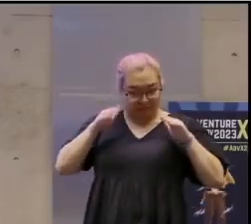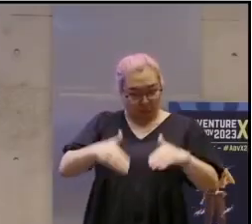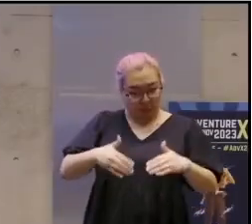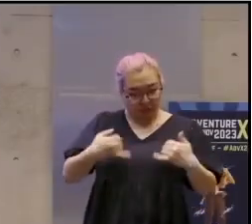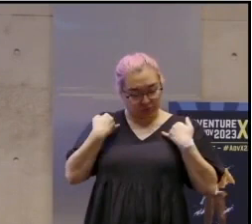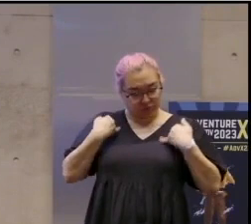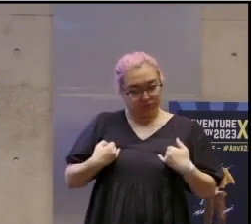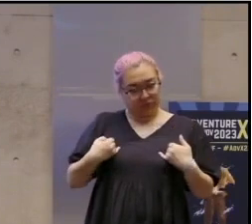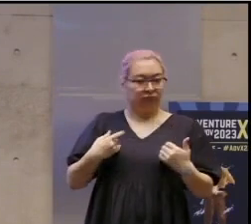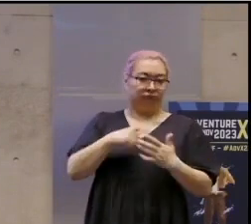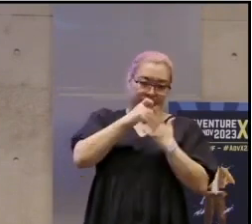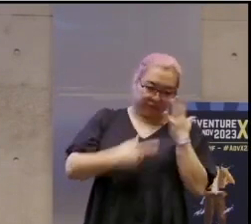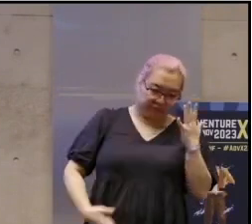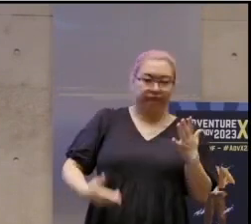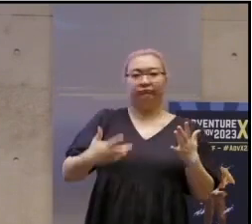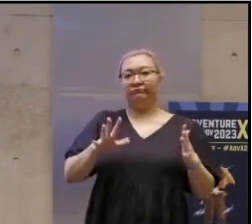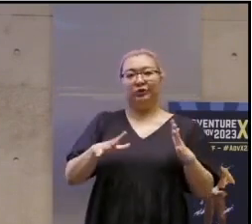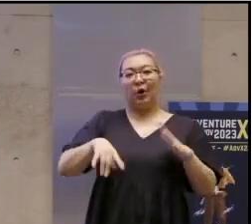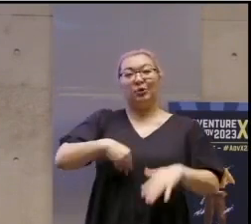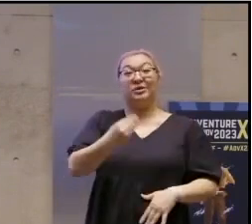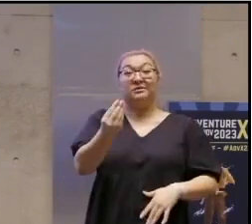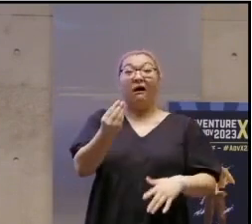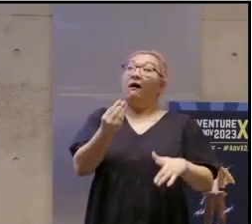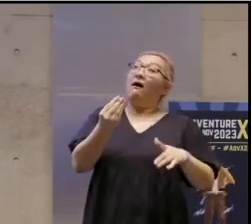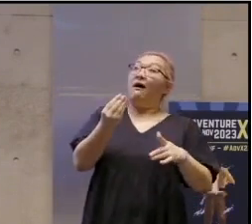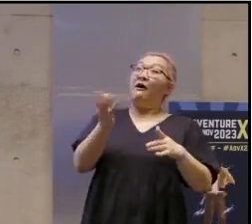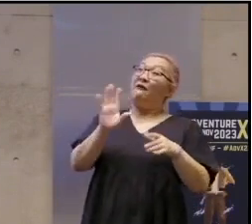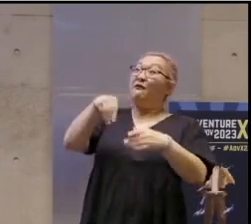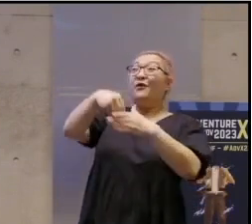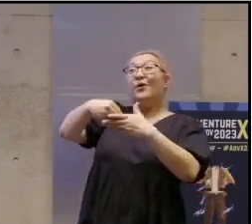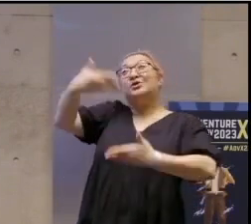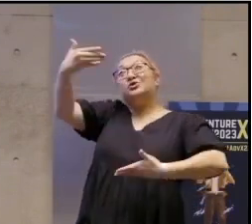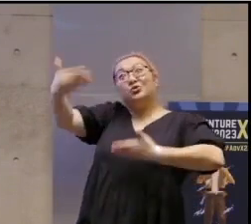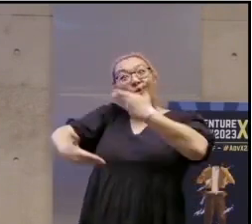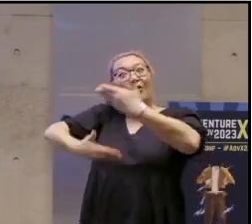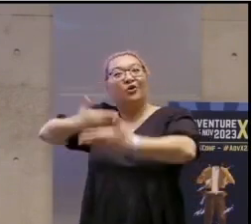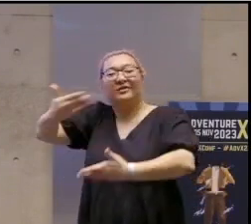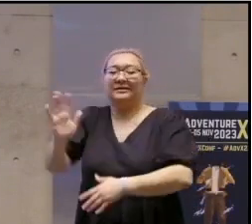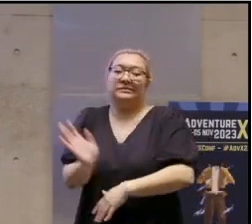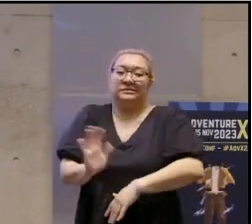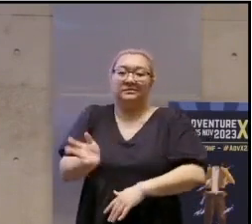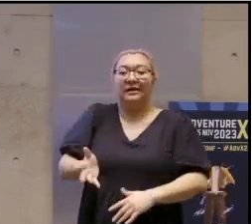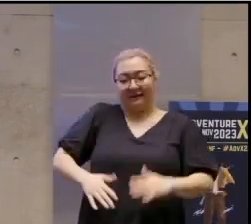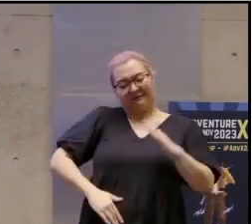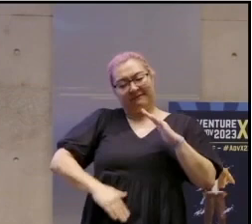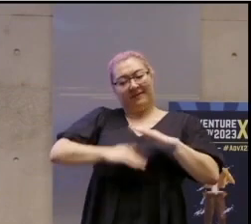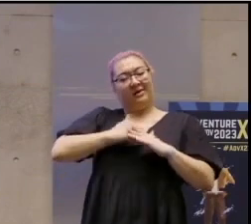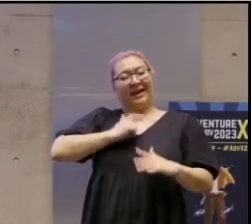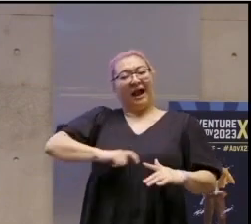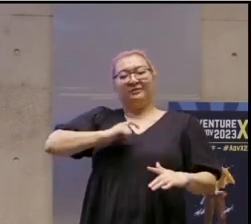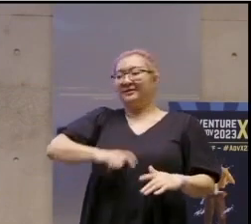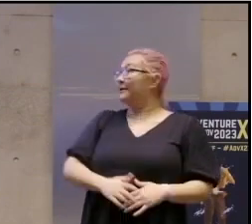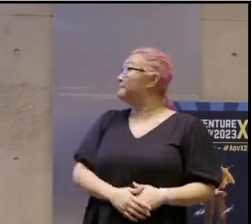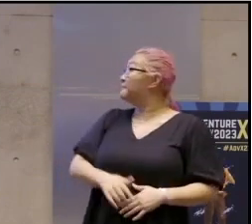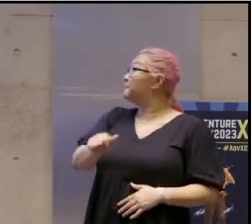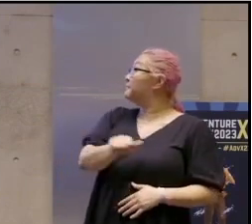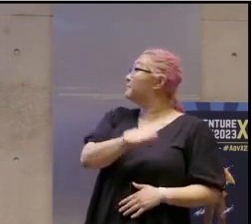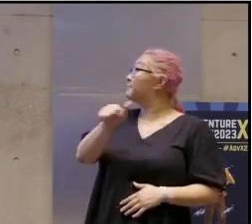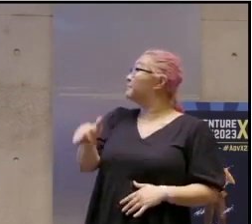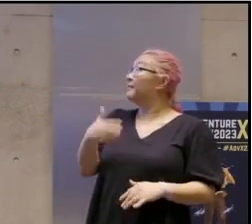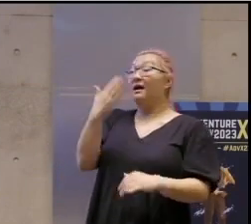make them a convenient plot device. Just make them real and exist outside of their disease. And last but not